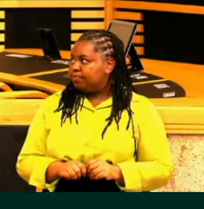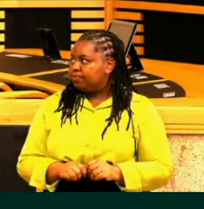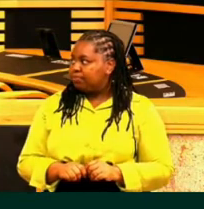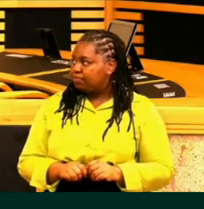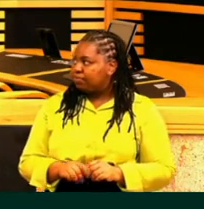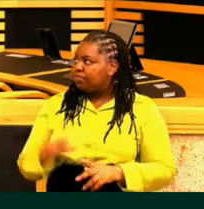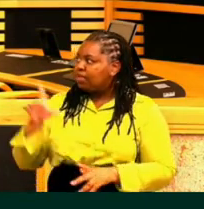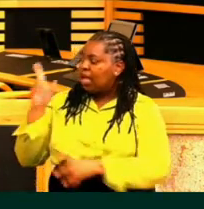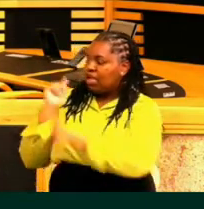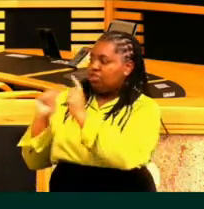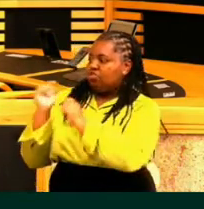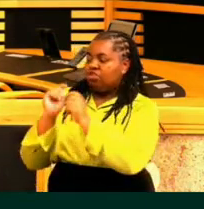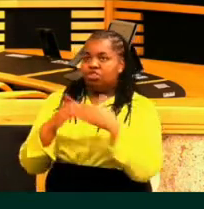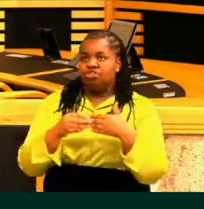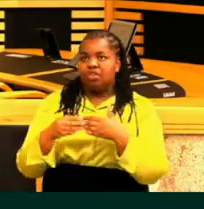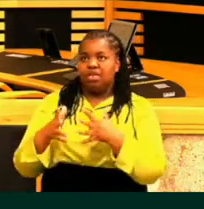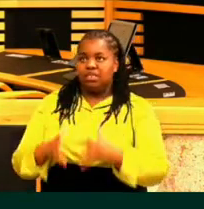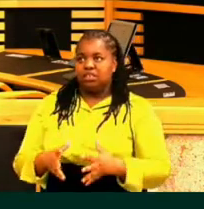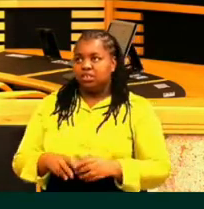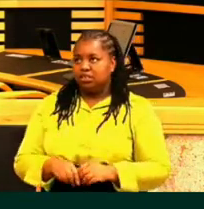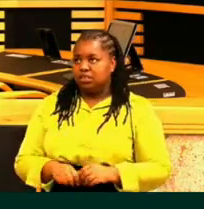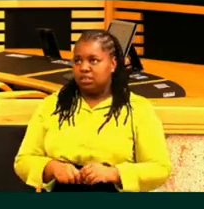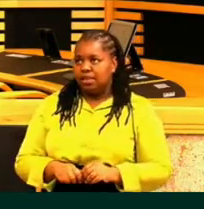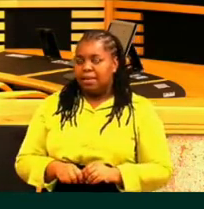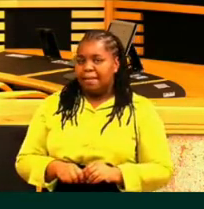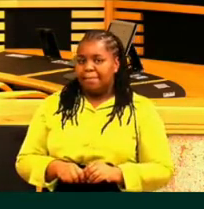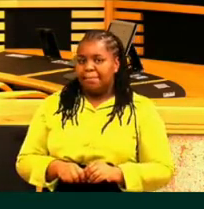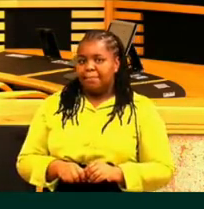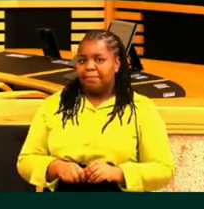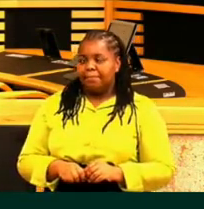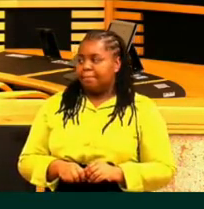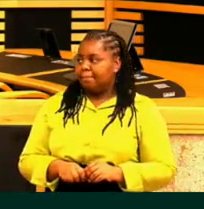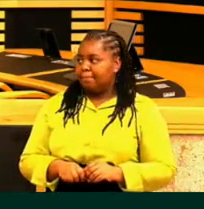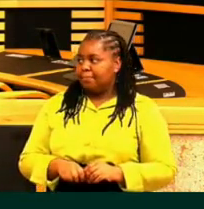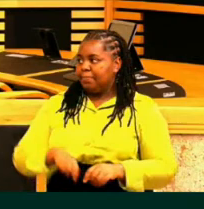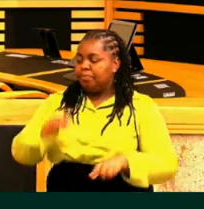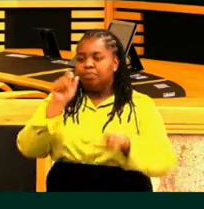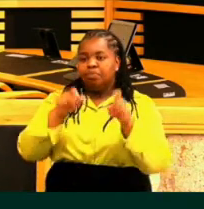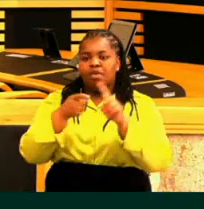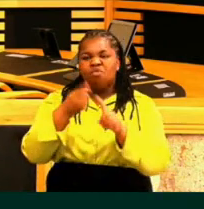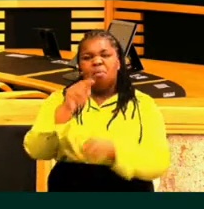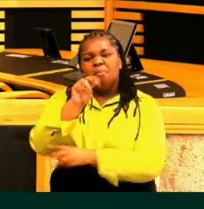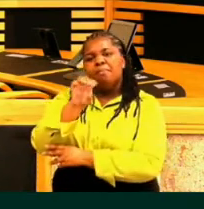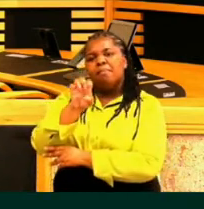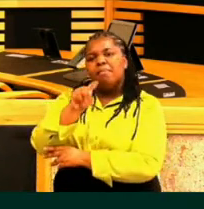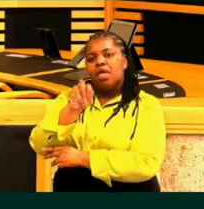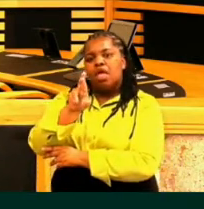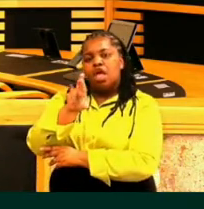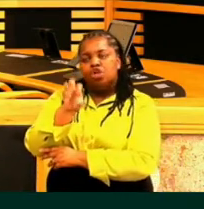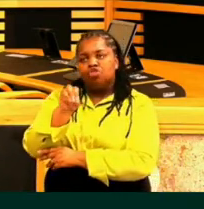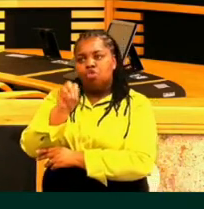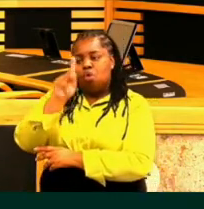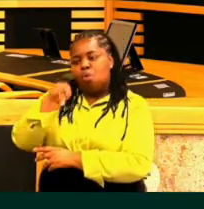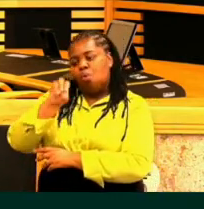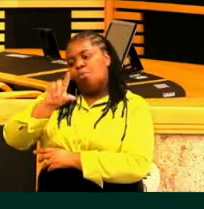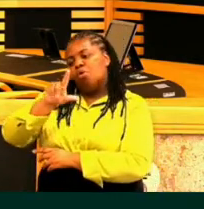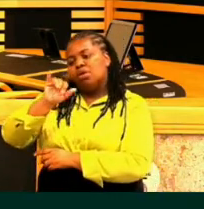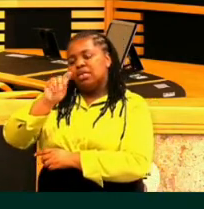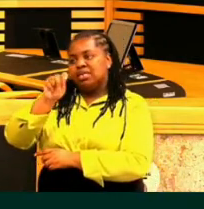traditional leaders troikas from Metro polyton